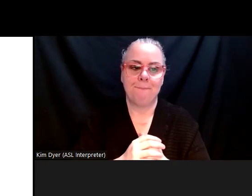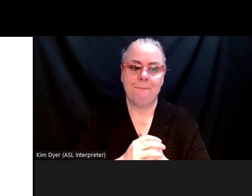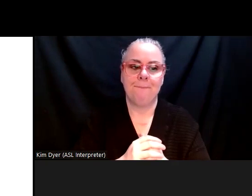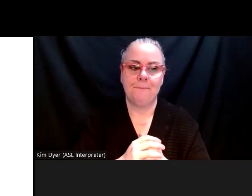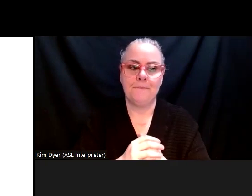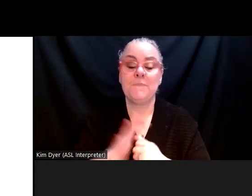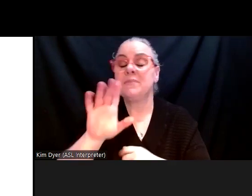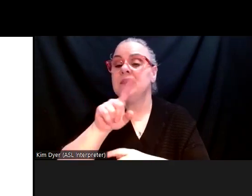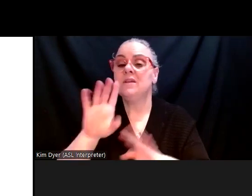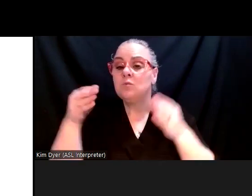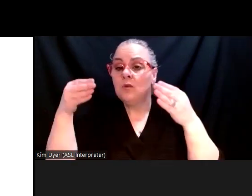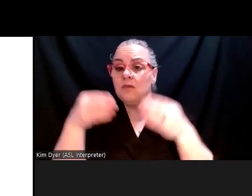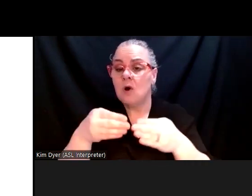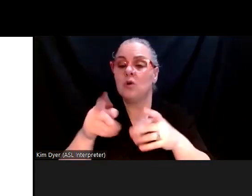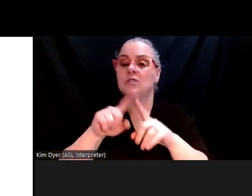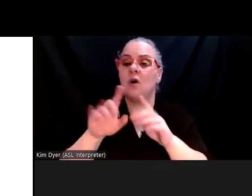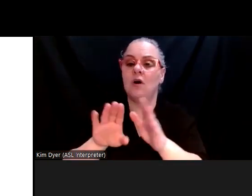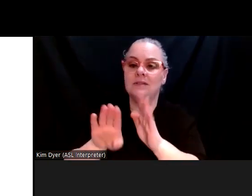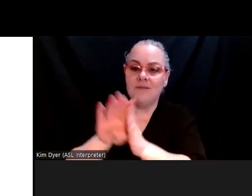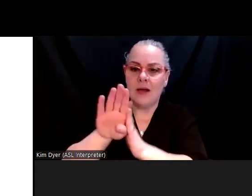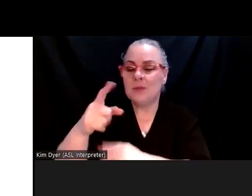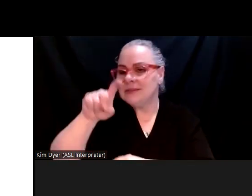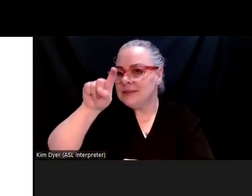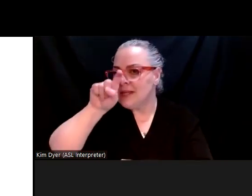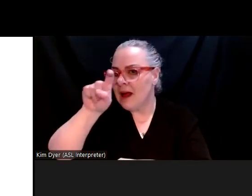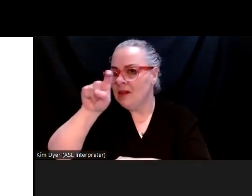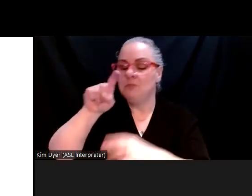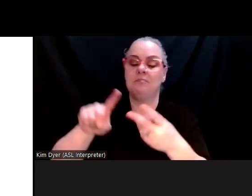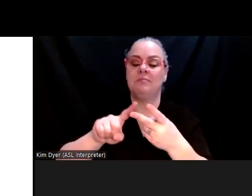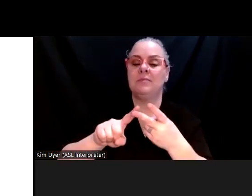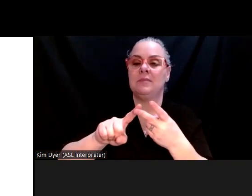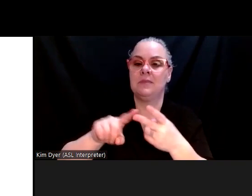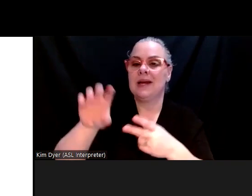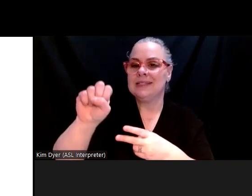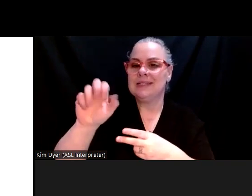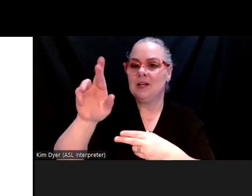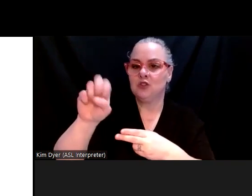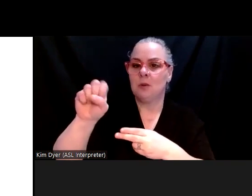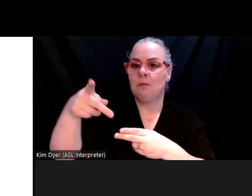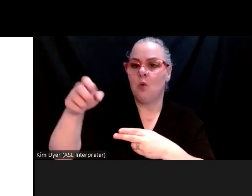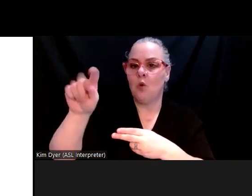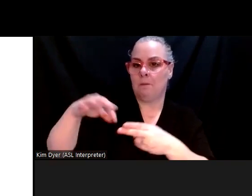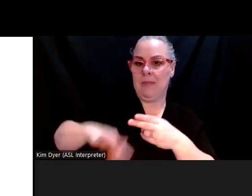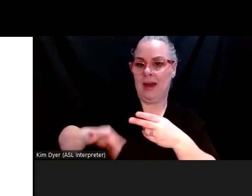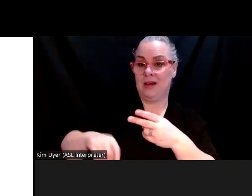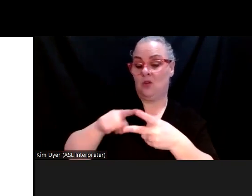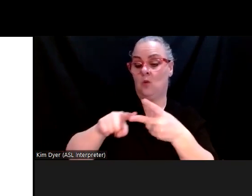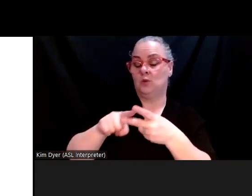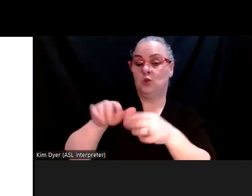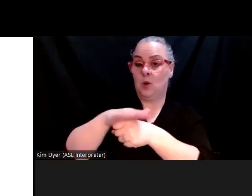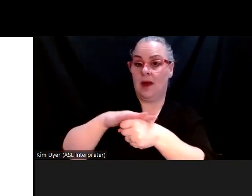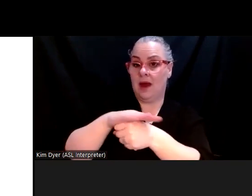This will focus on port development in and around Salem, Massachusetts, and Searsport, Maine. Those two points